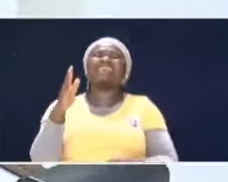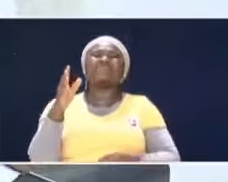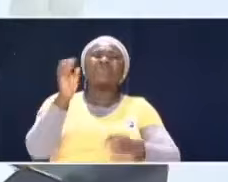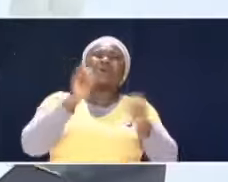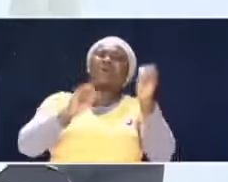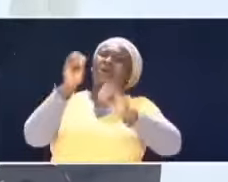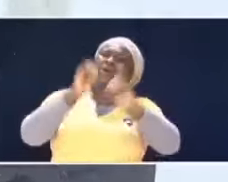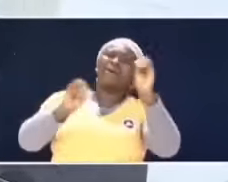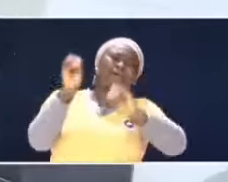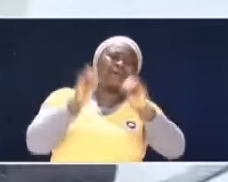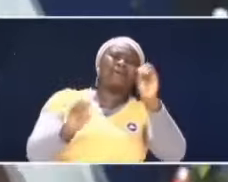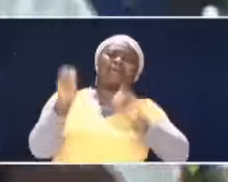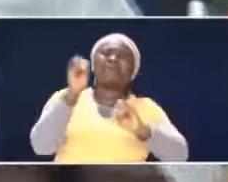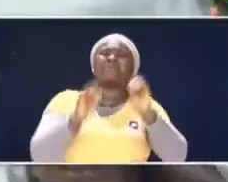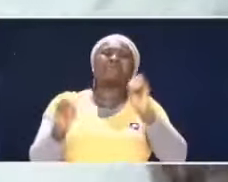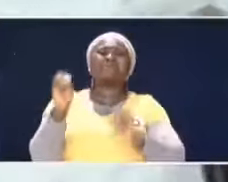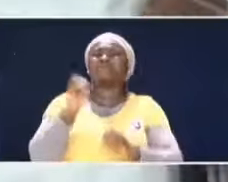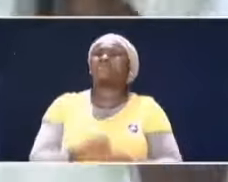oh,